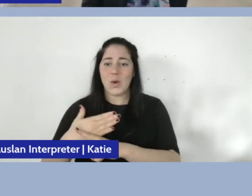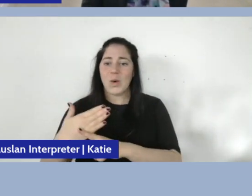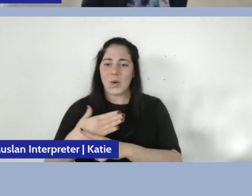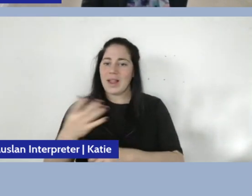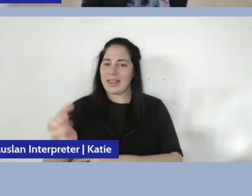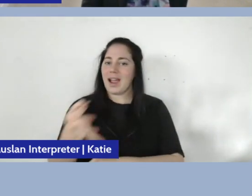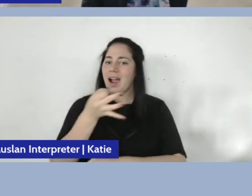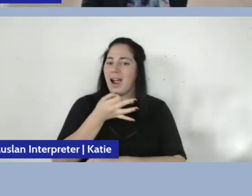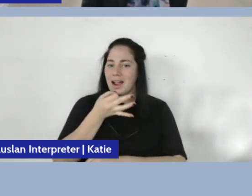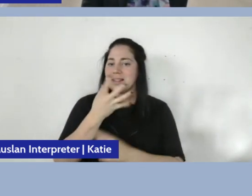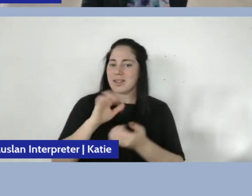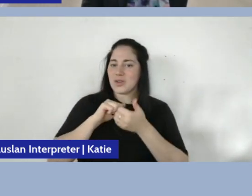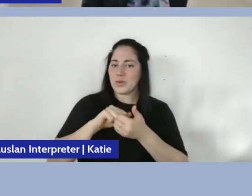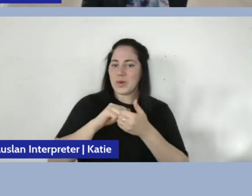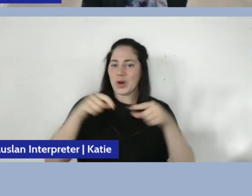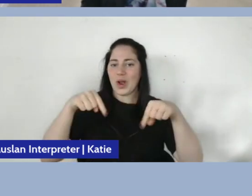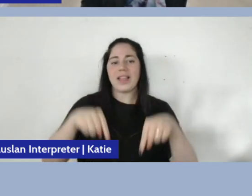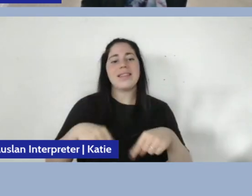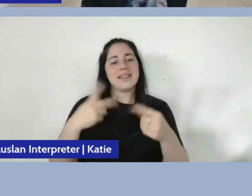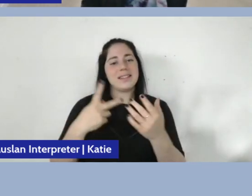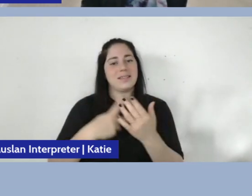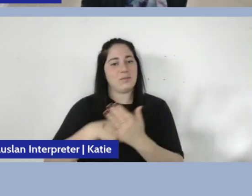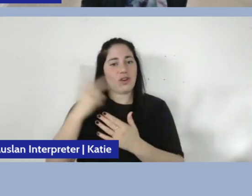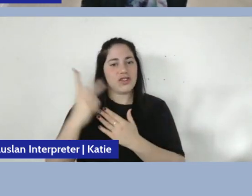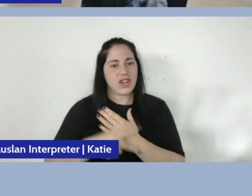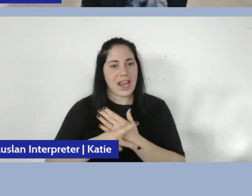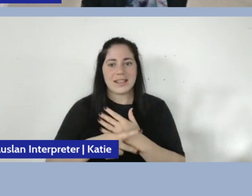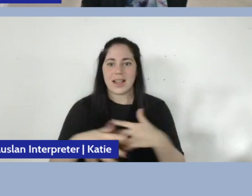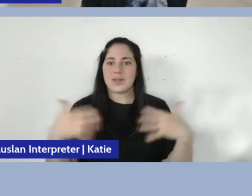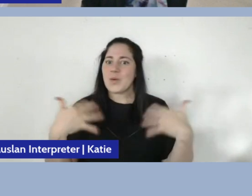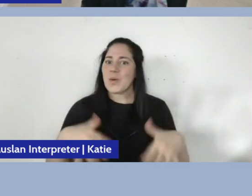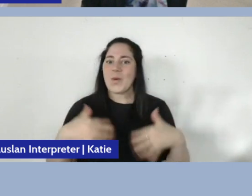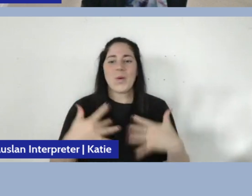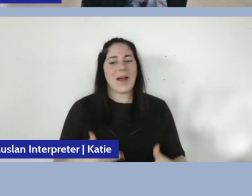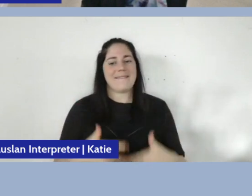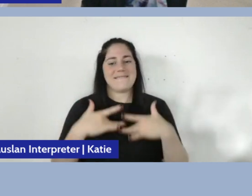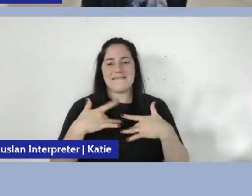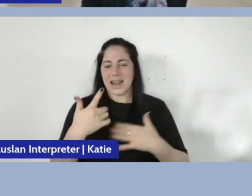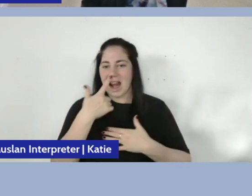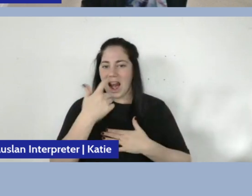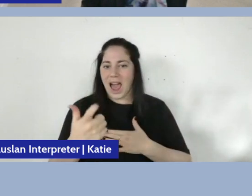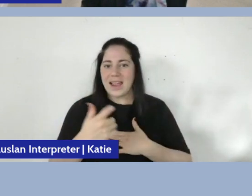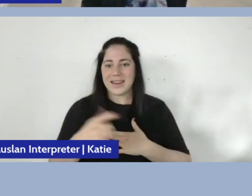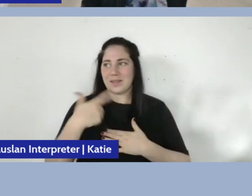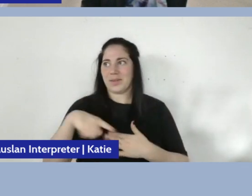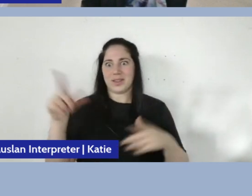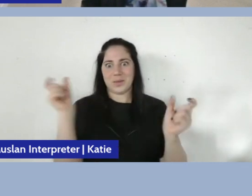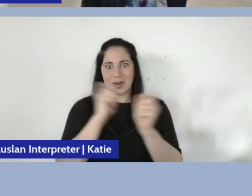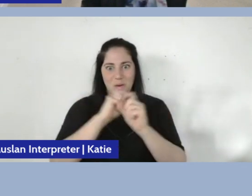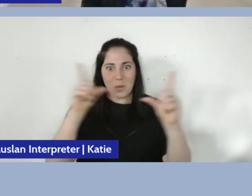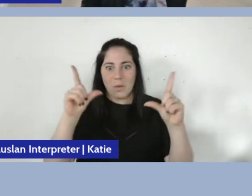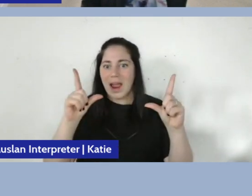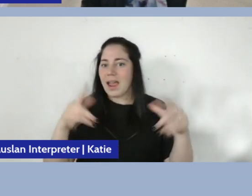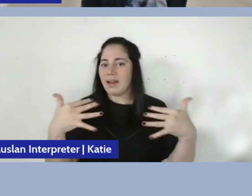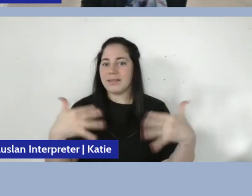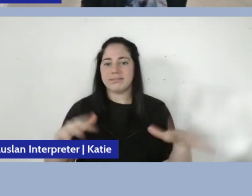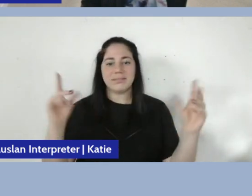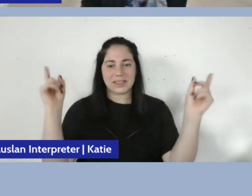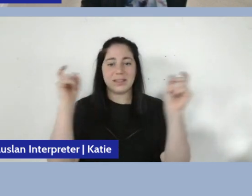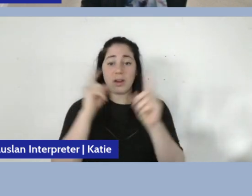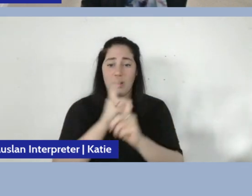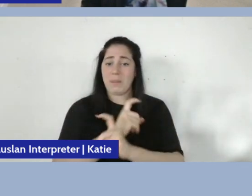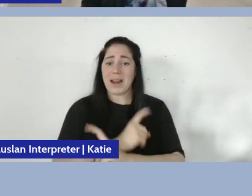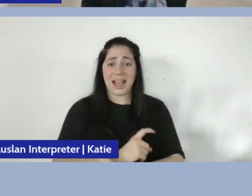to work on this project, this was just a blessing, because we're well aware of how complex this topic